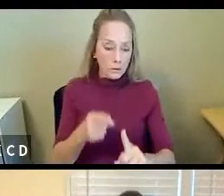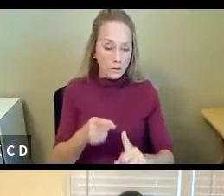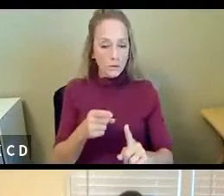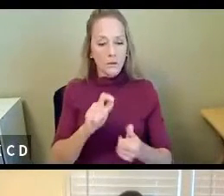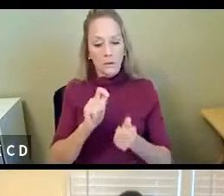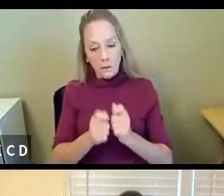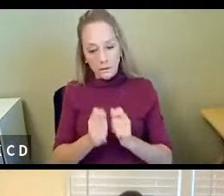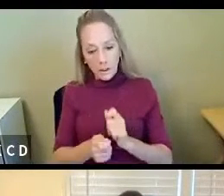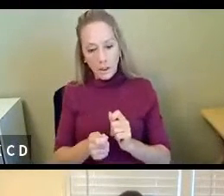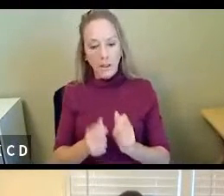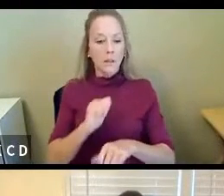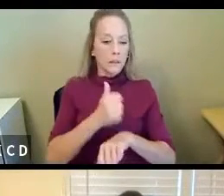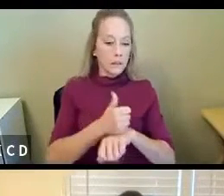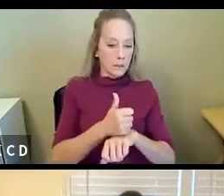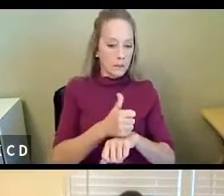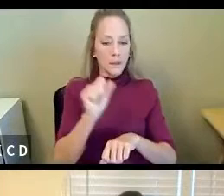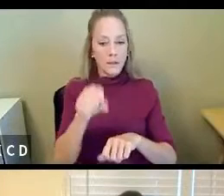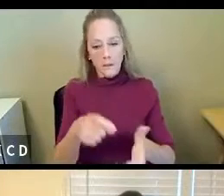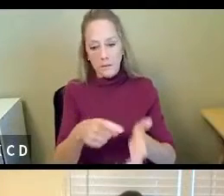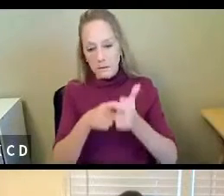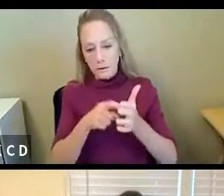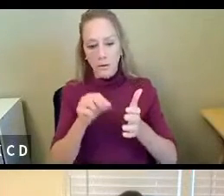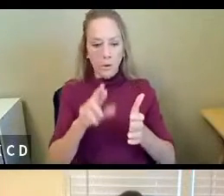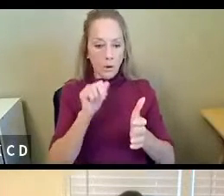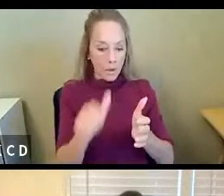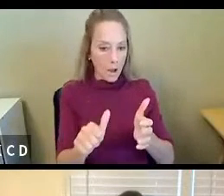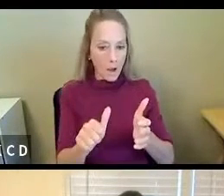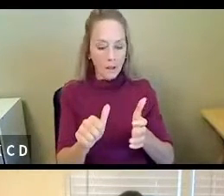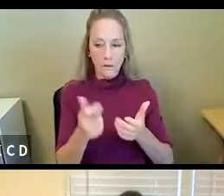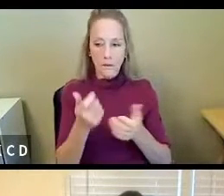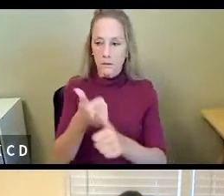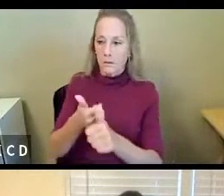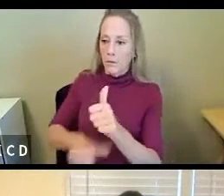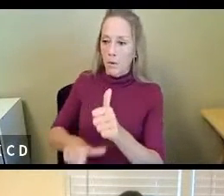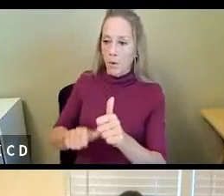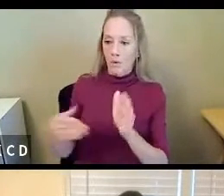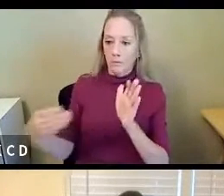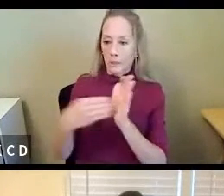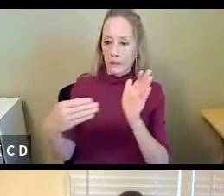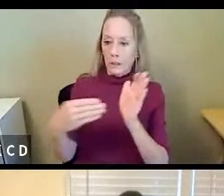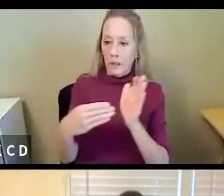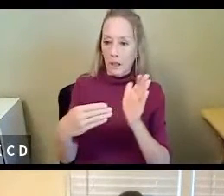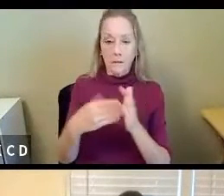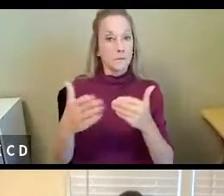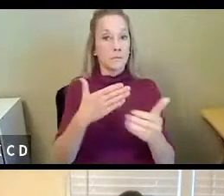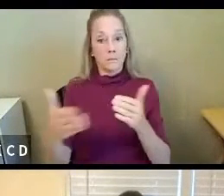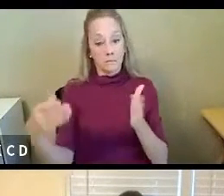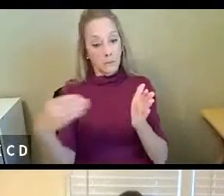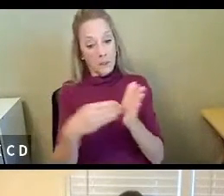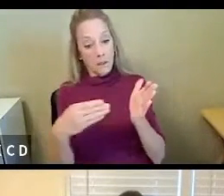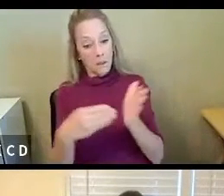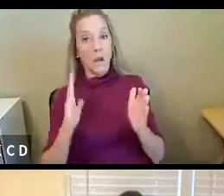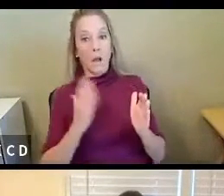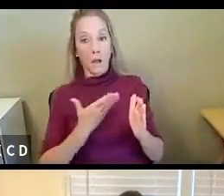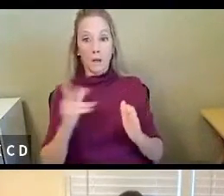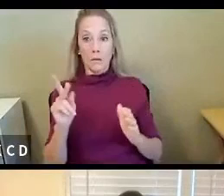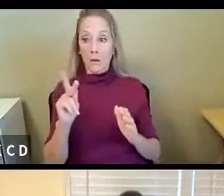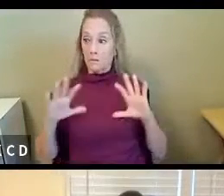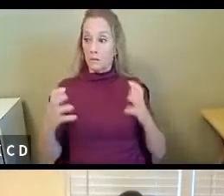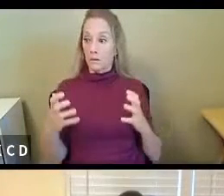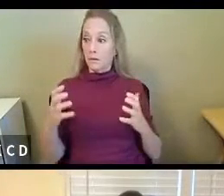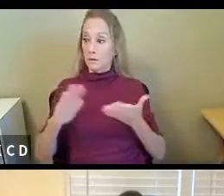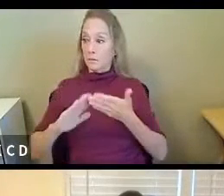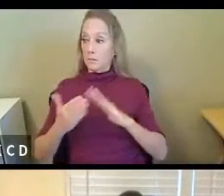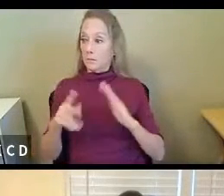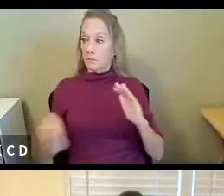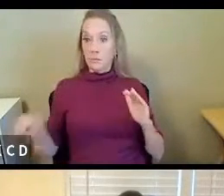refining mandates aimed at mitigation. In spite of mitigation efforts, our community is entering an alarming phase defined by